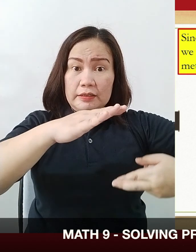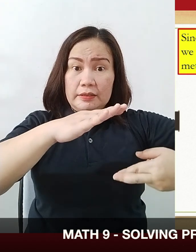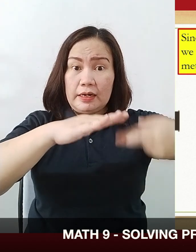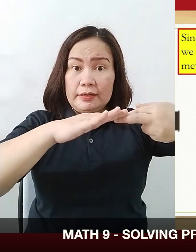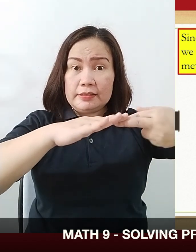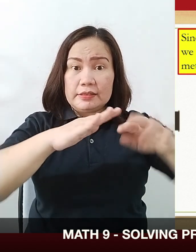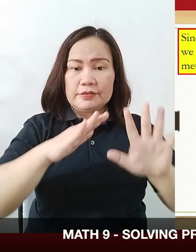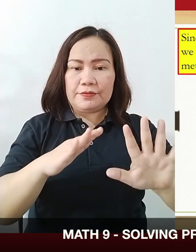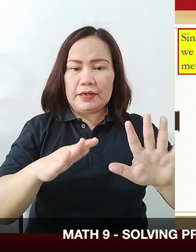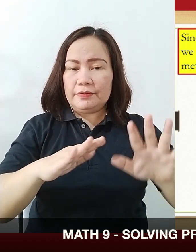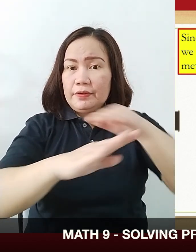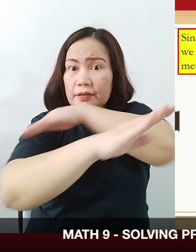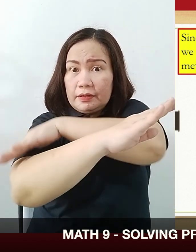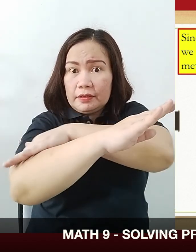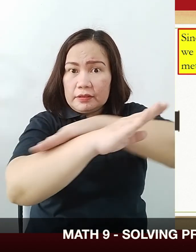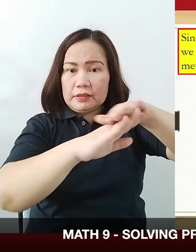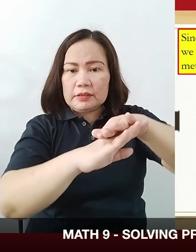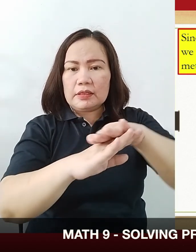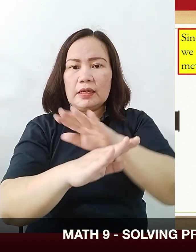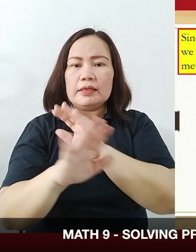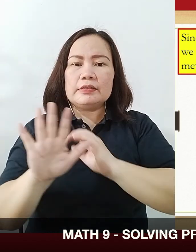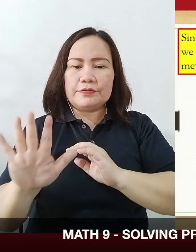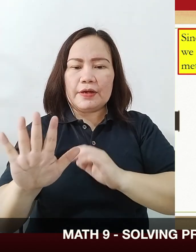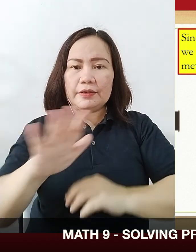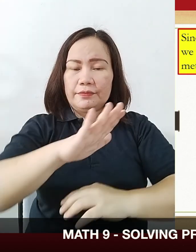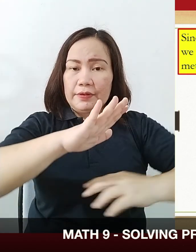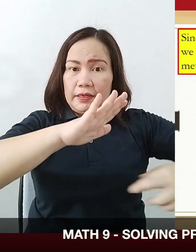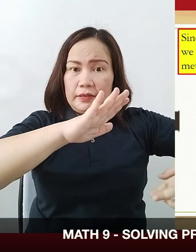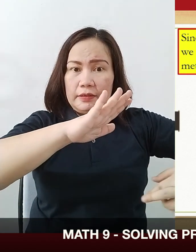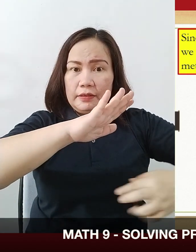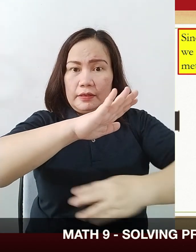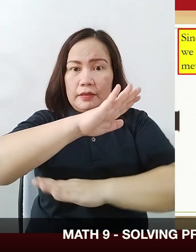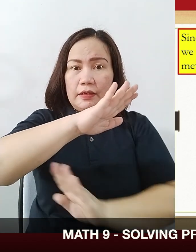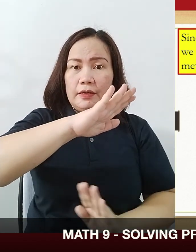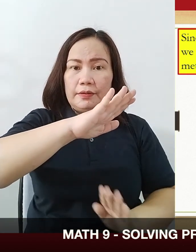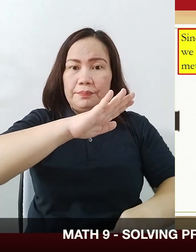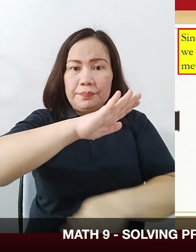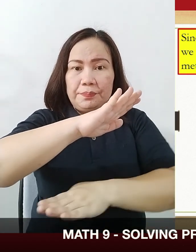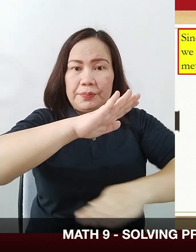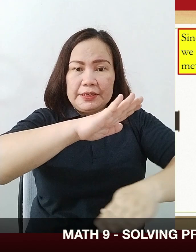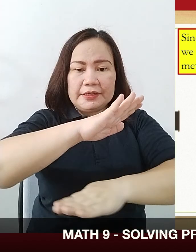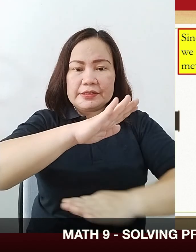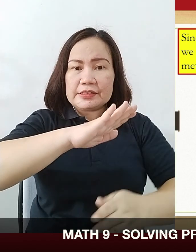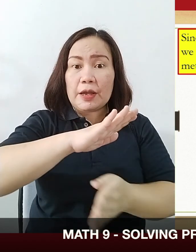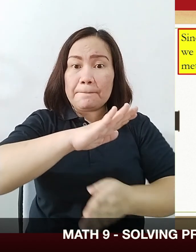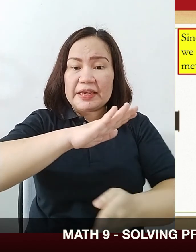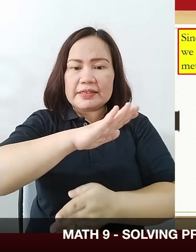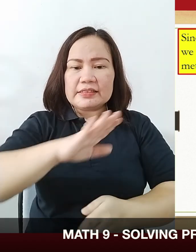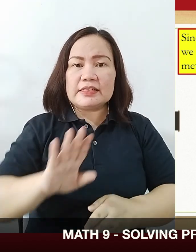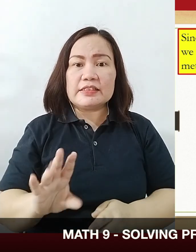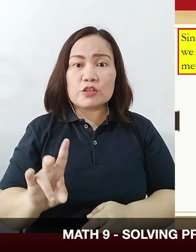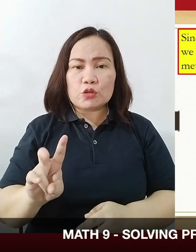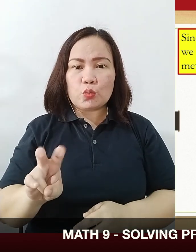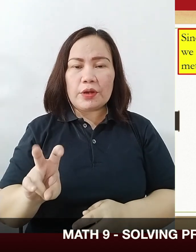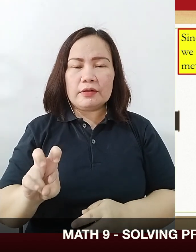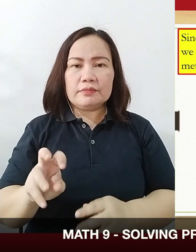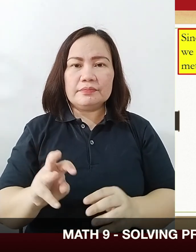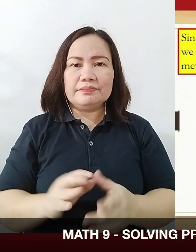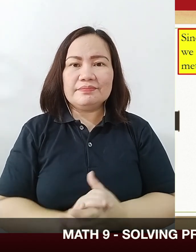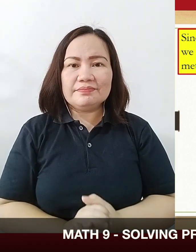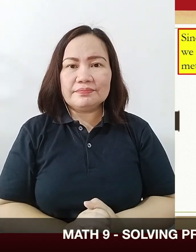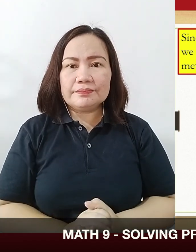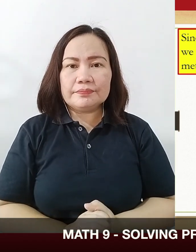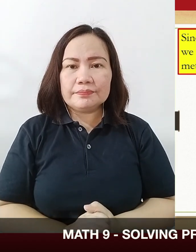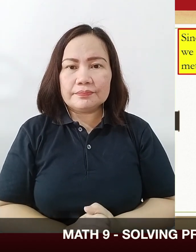rump is 5, the inclined rump is 13, and the base is 12 meters.